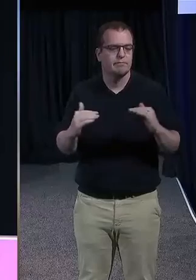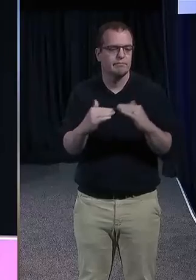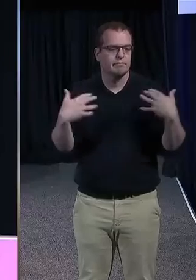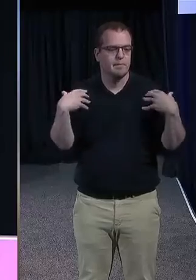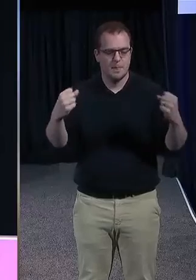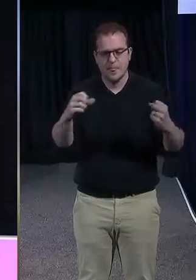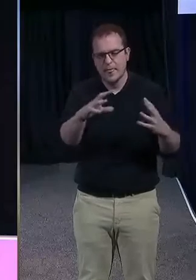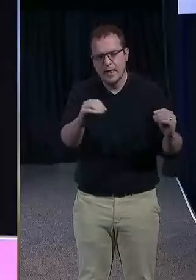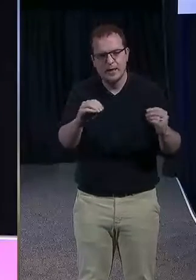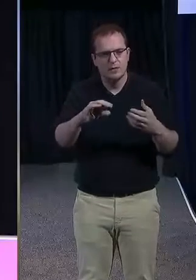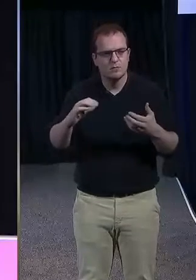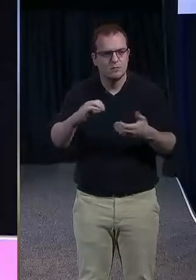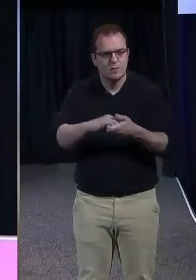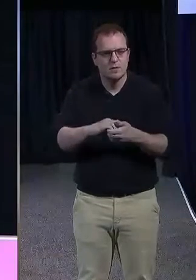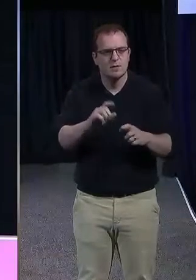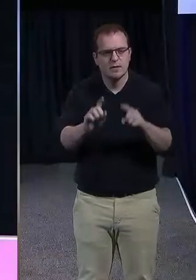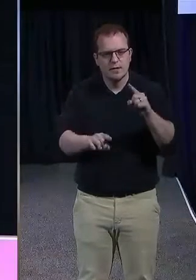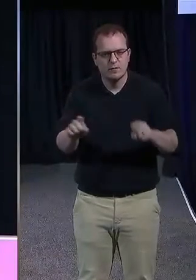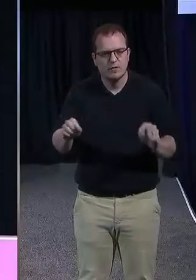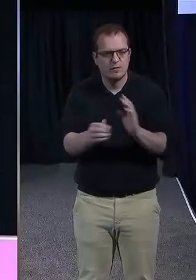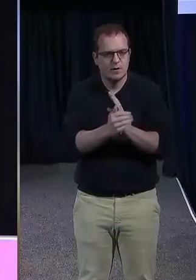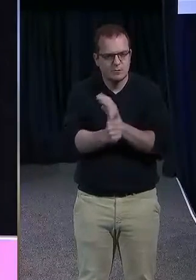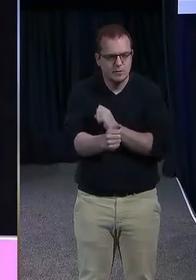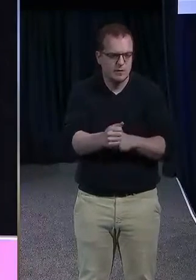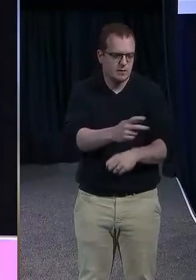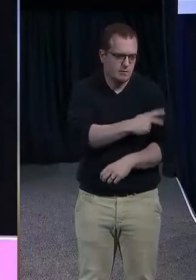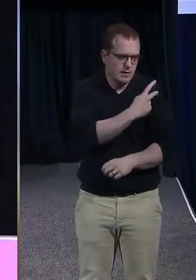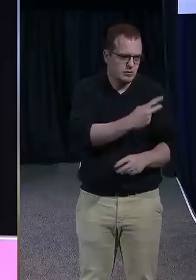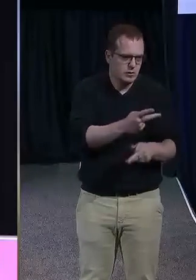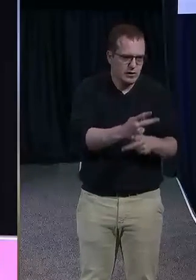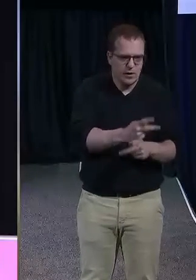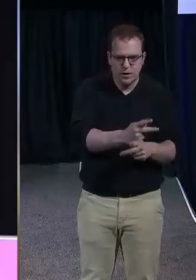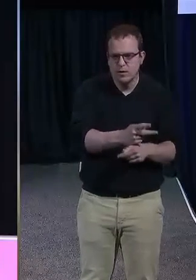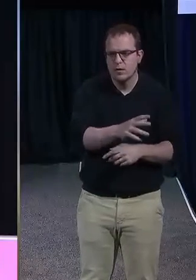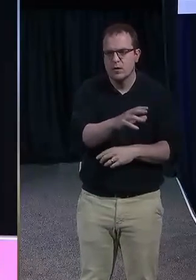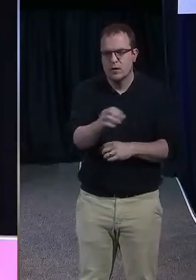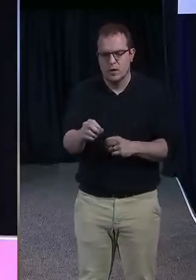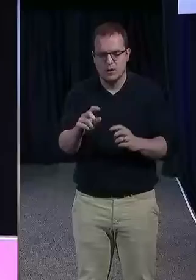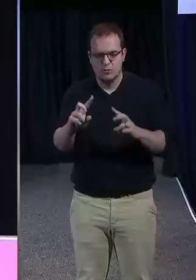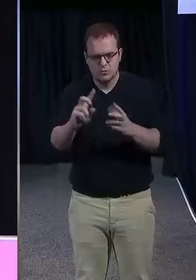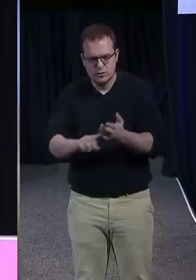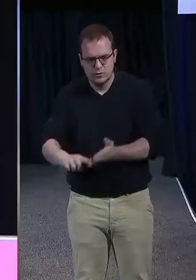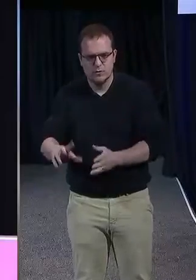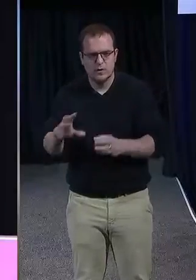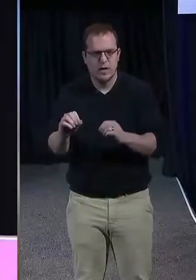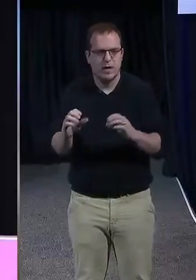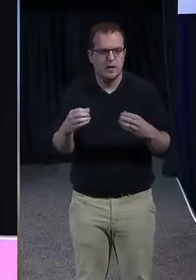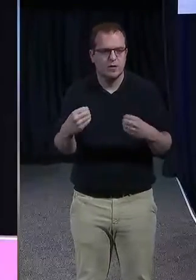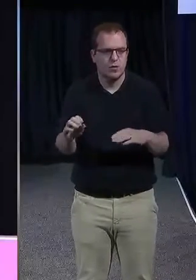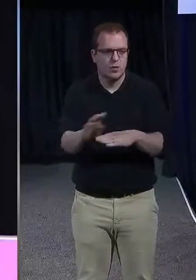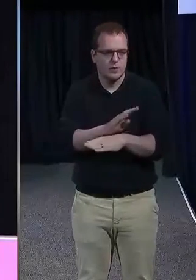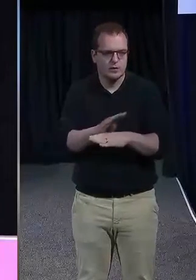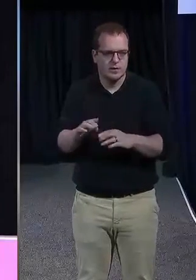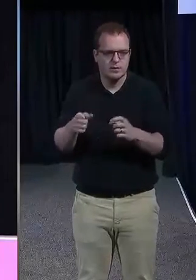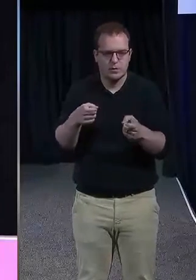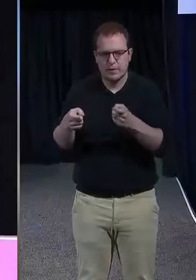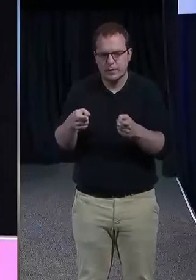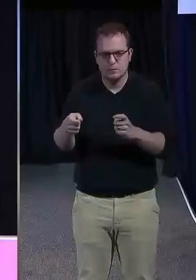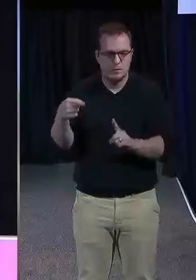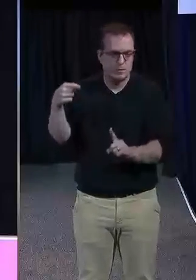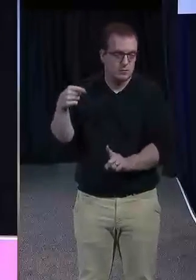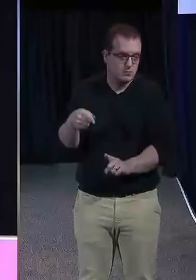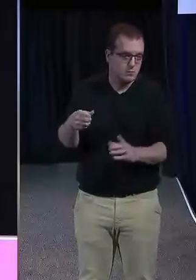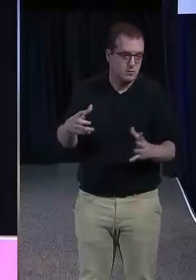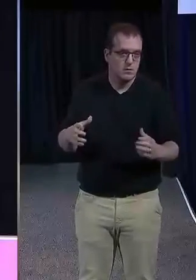has a combination of expertise in patient care, medical research, and organizational management. President Montgomery